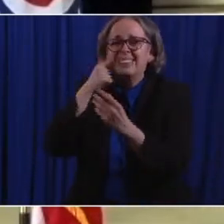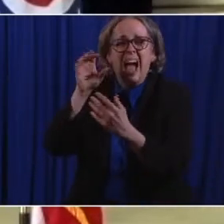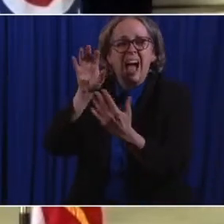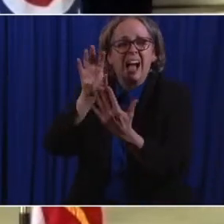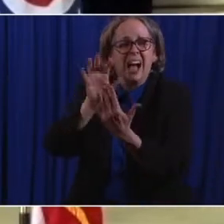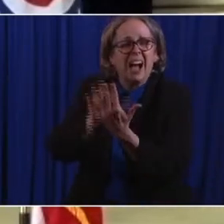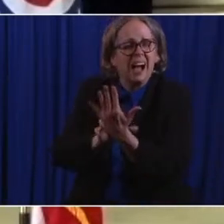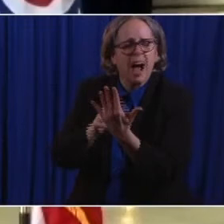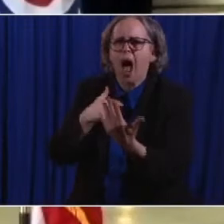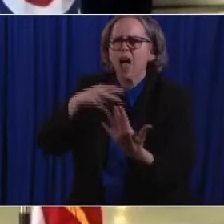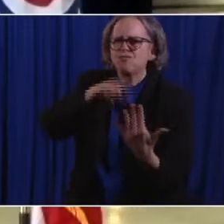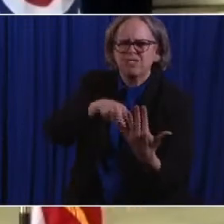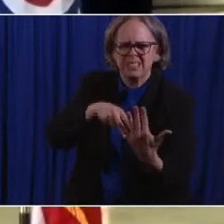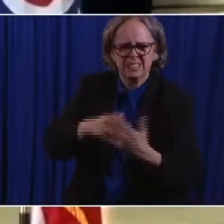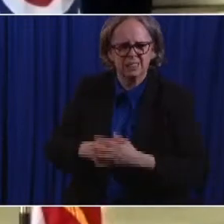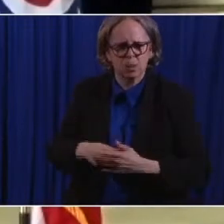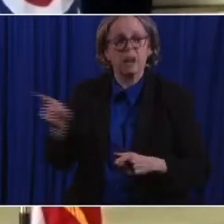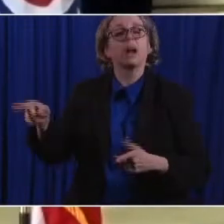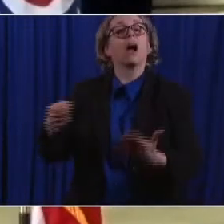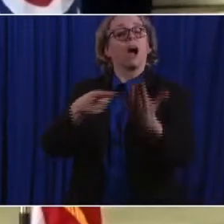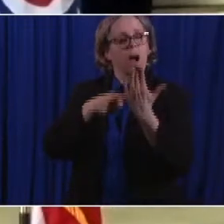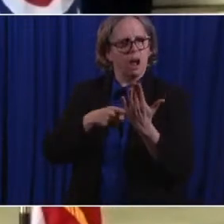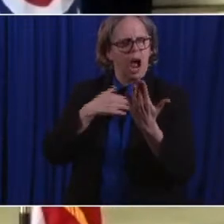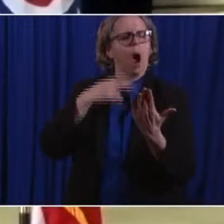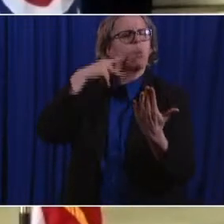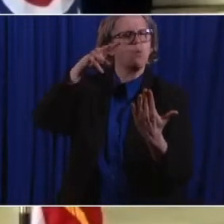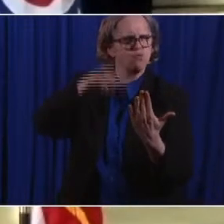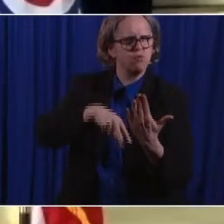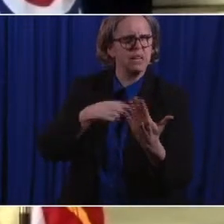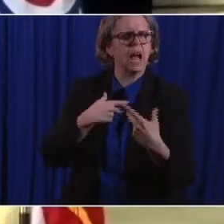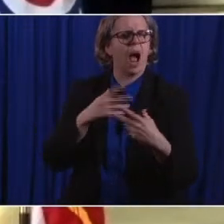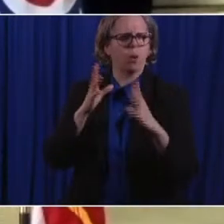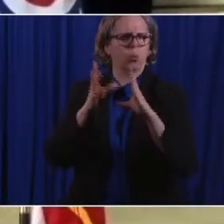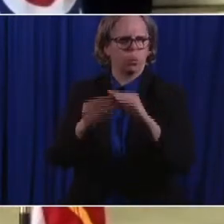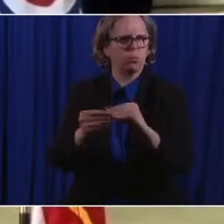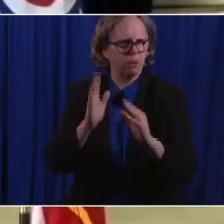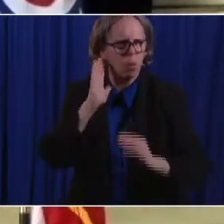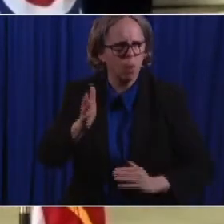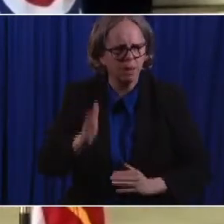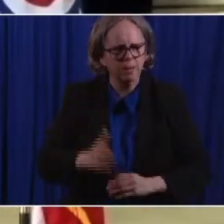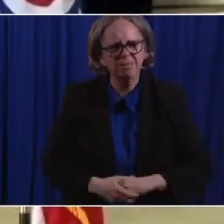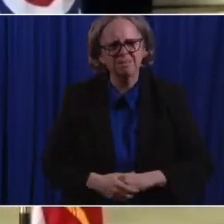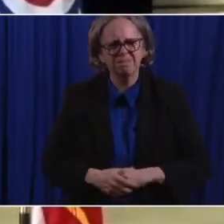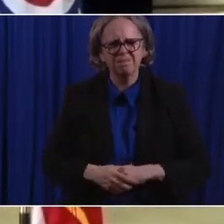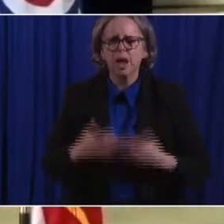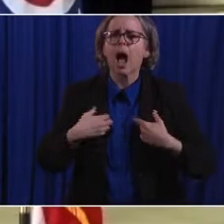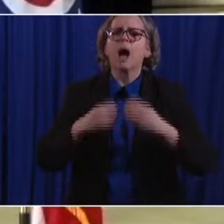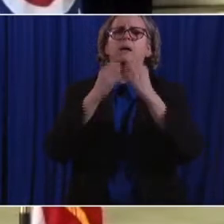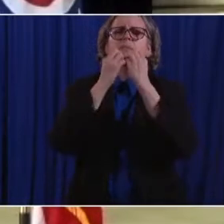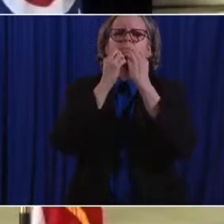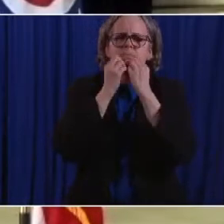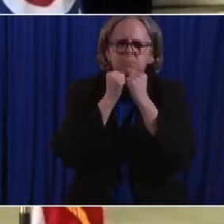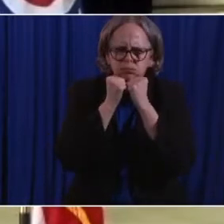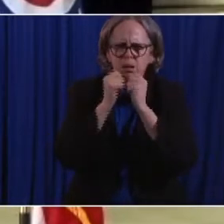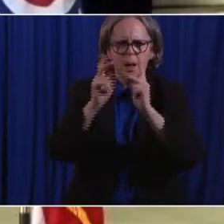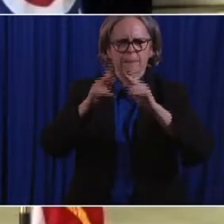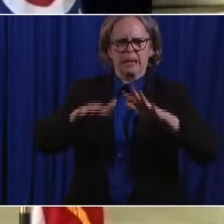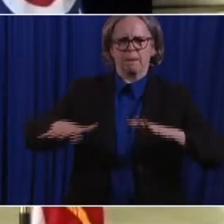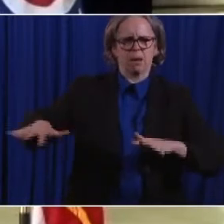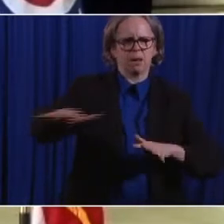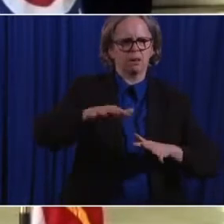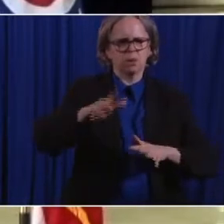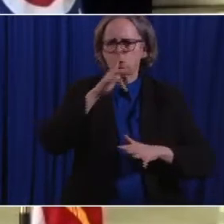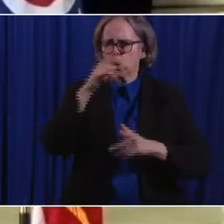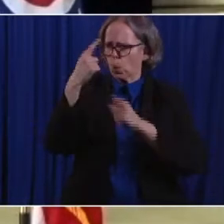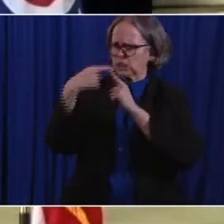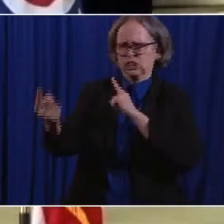I will look at that letter. I will respond to that letter. I value people who disagree with me. I like